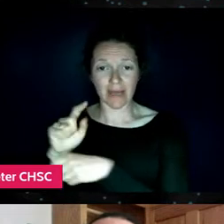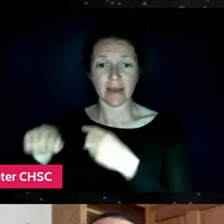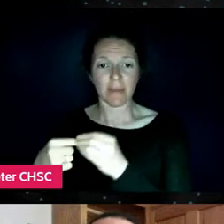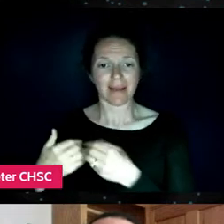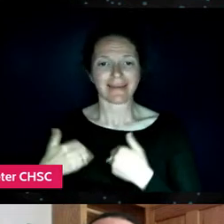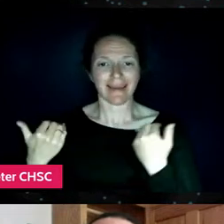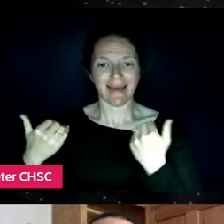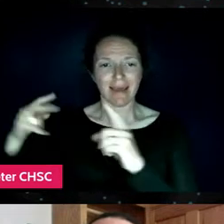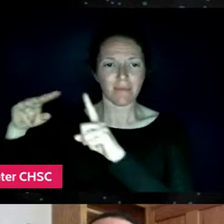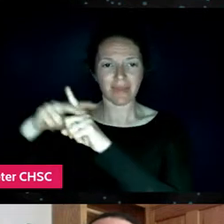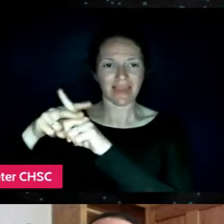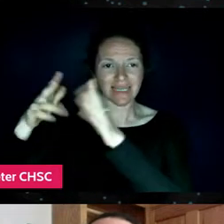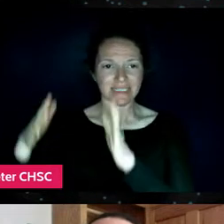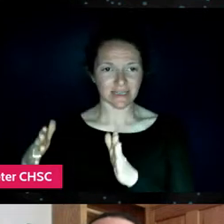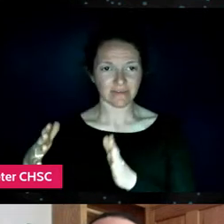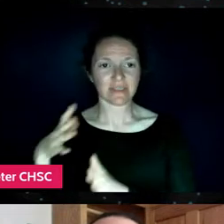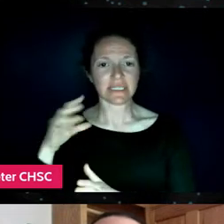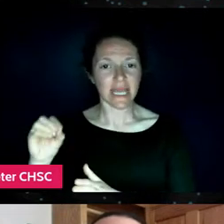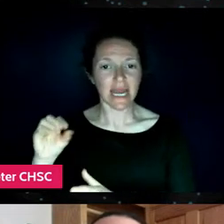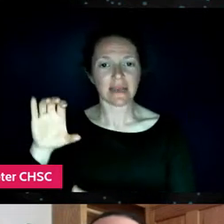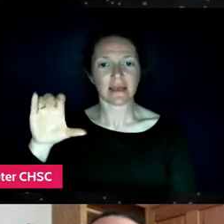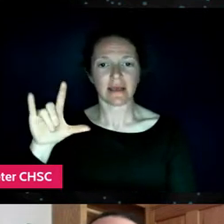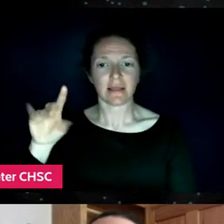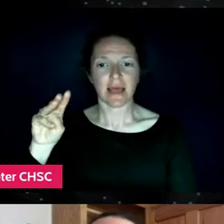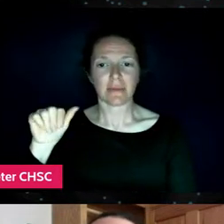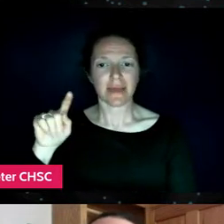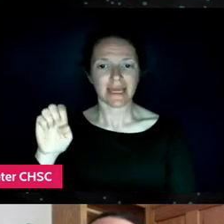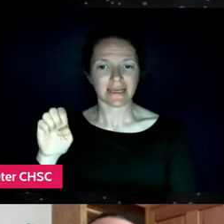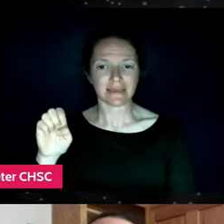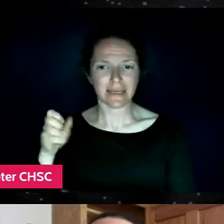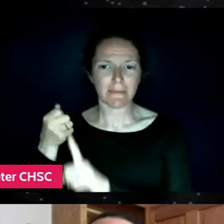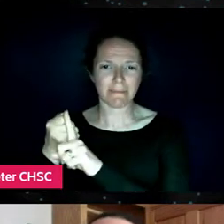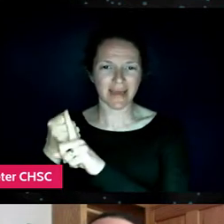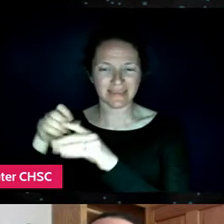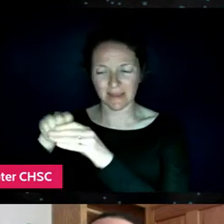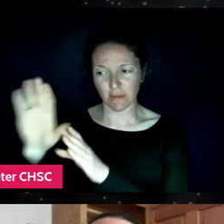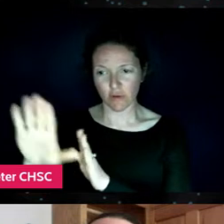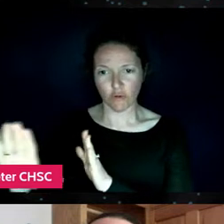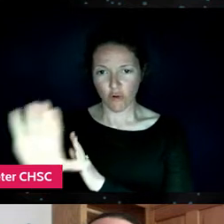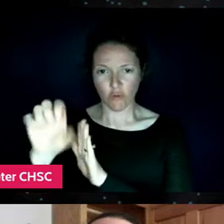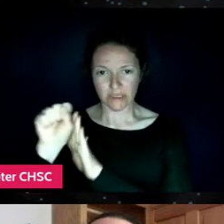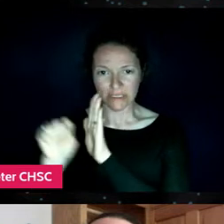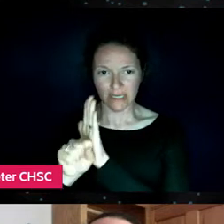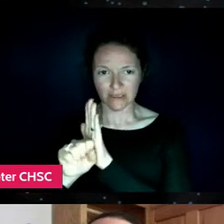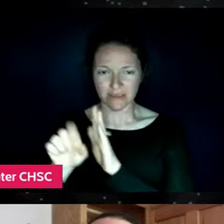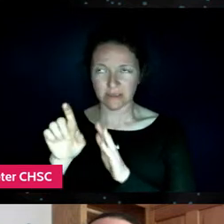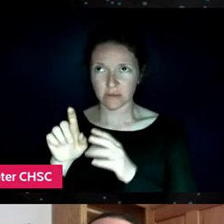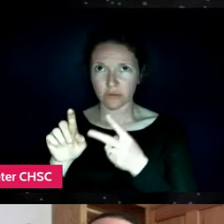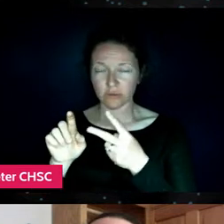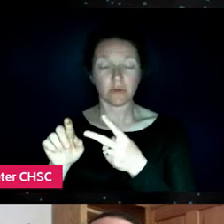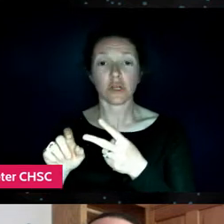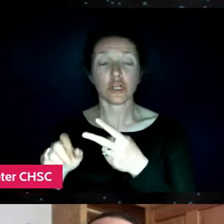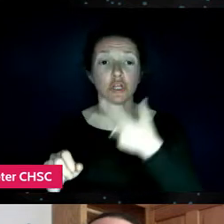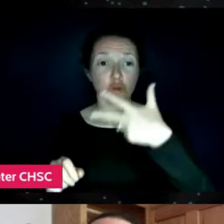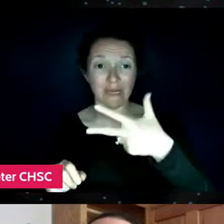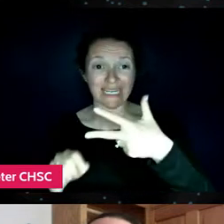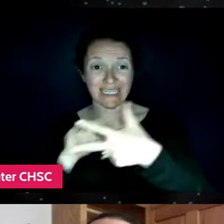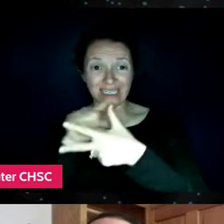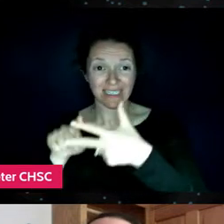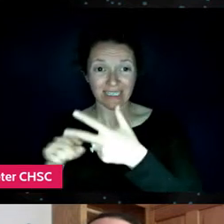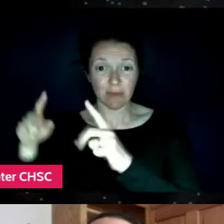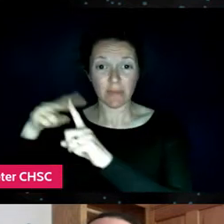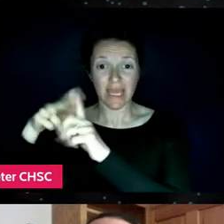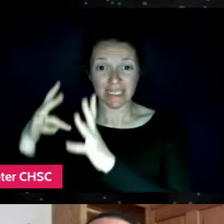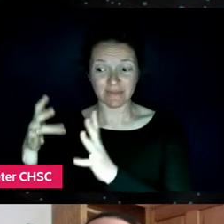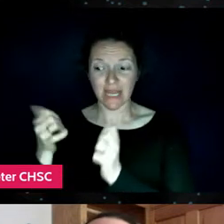the climate impacts that they were experiencing in their own states. And three of those plaintiffs are now on the Giuliani